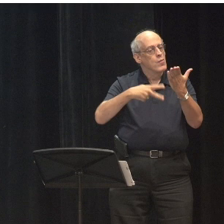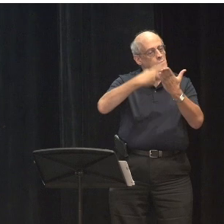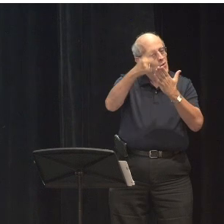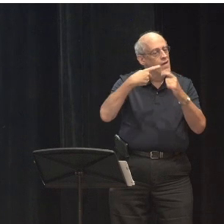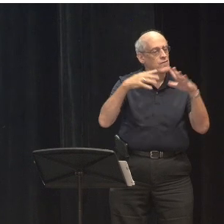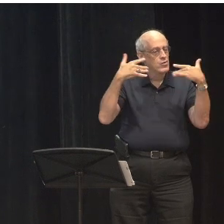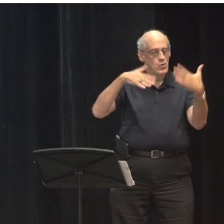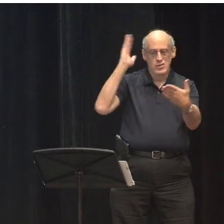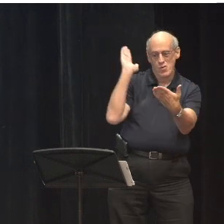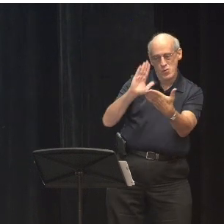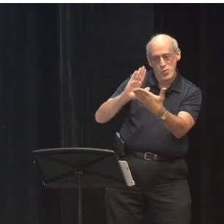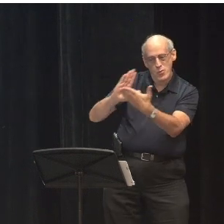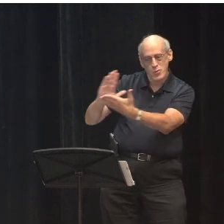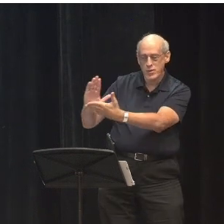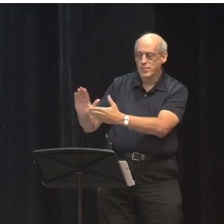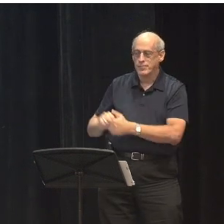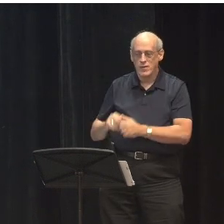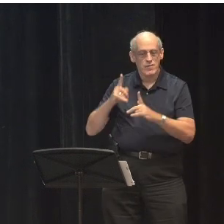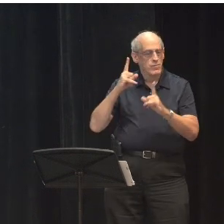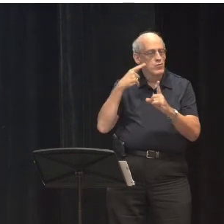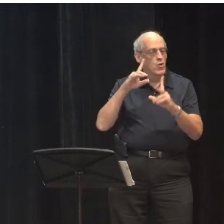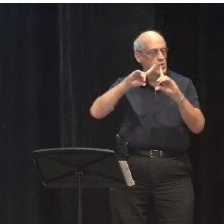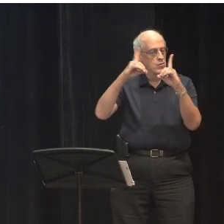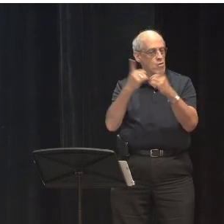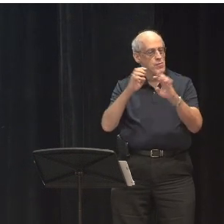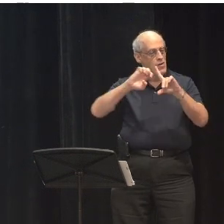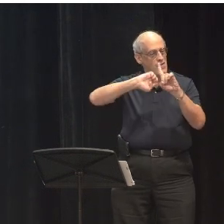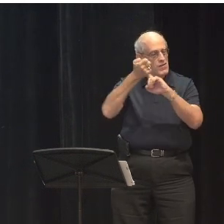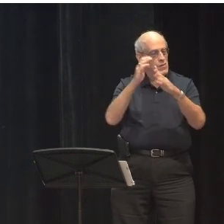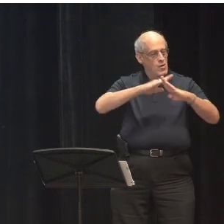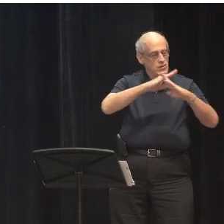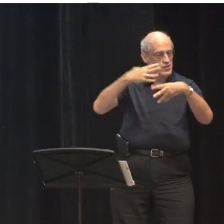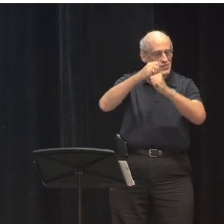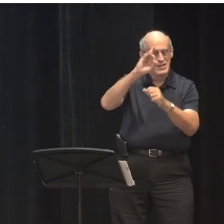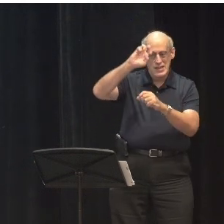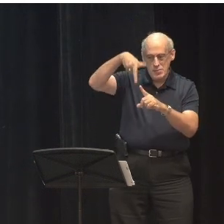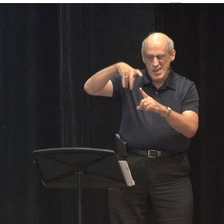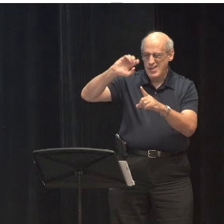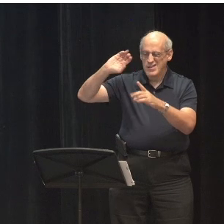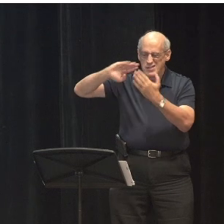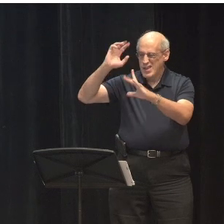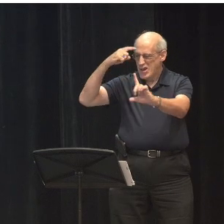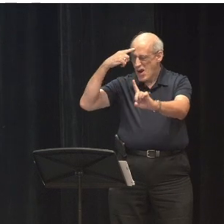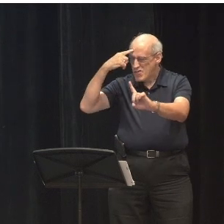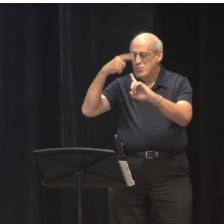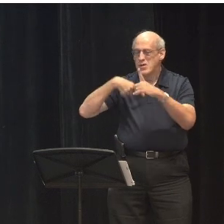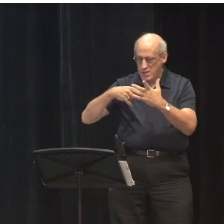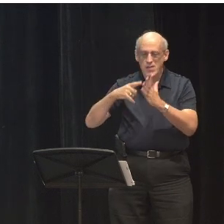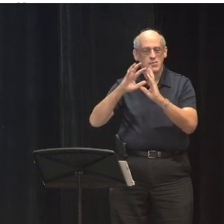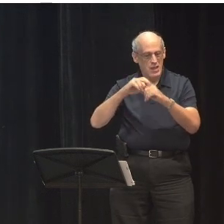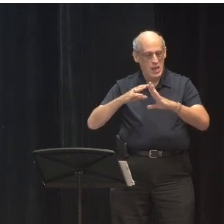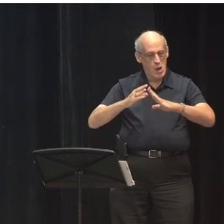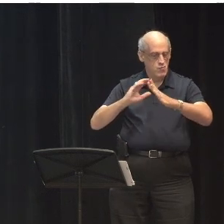is reviewed by the Department of Environmental Protection and departments of buildings before initiating their construction.